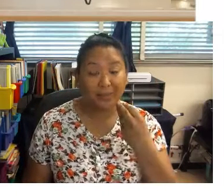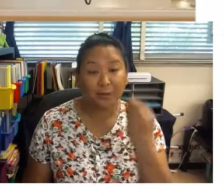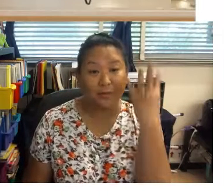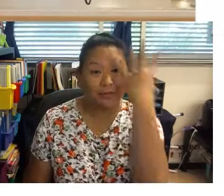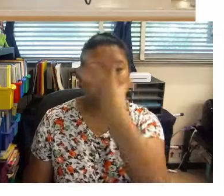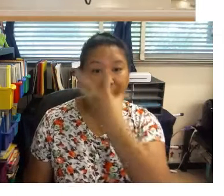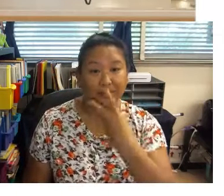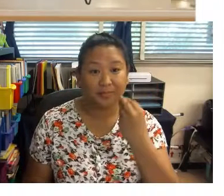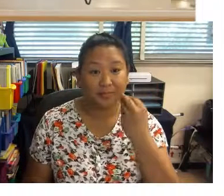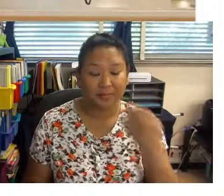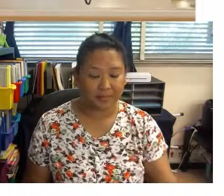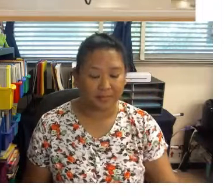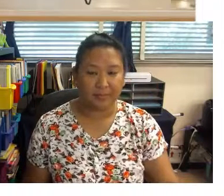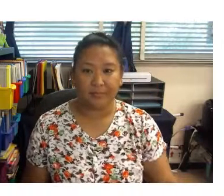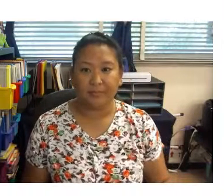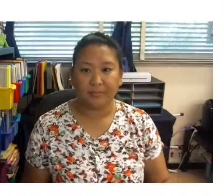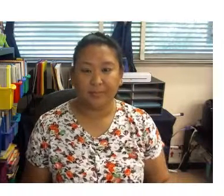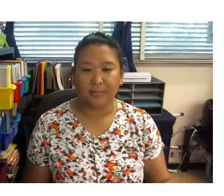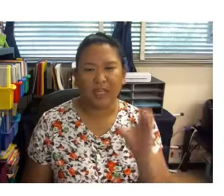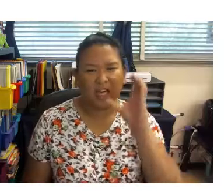Pretty. Beautiful.